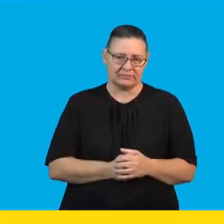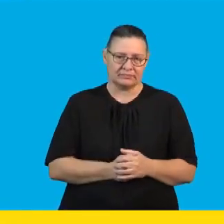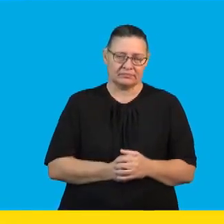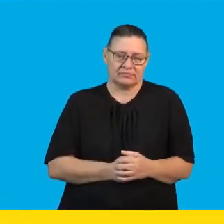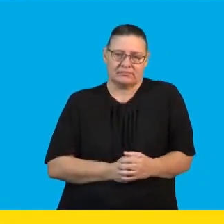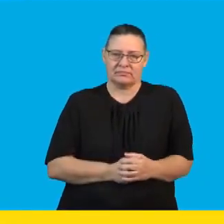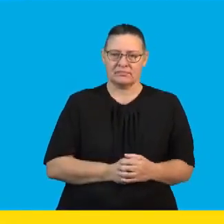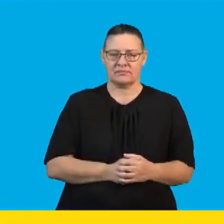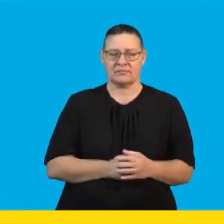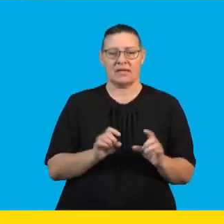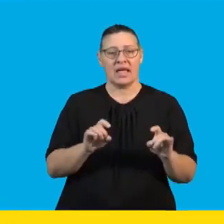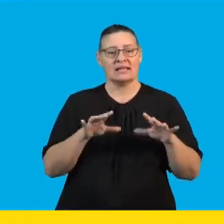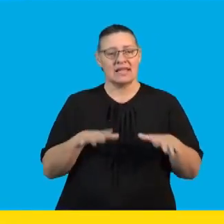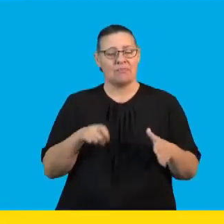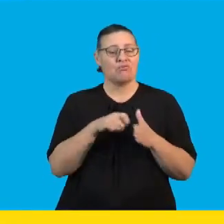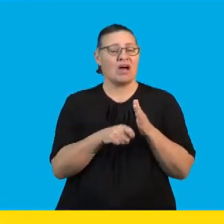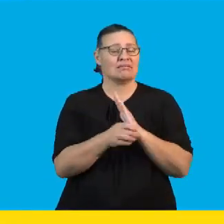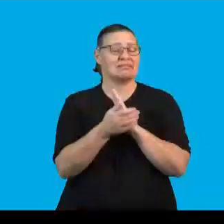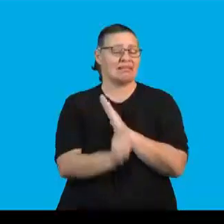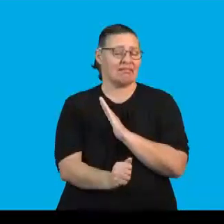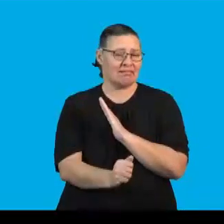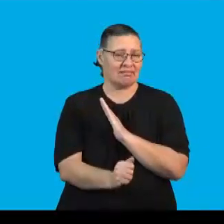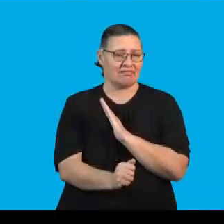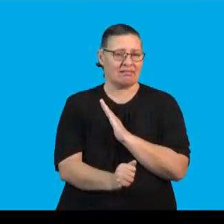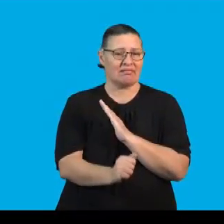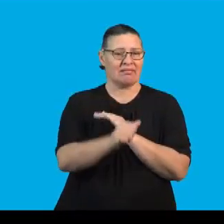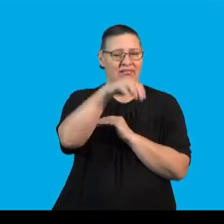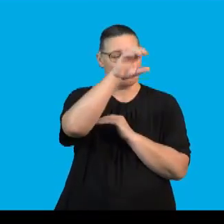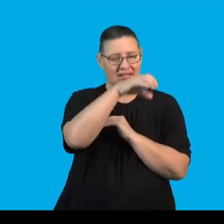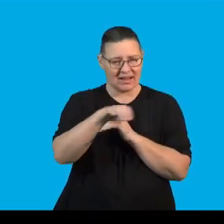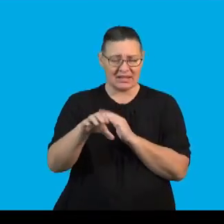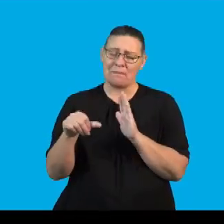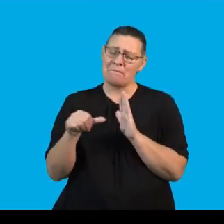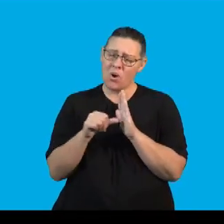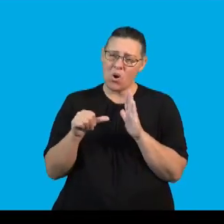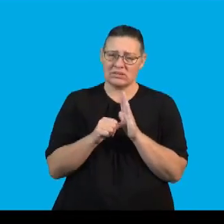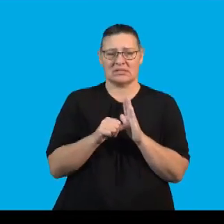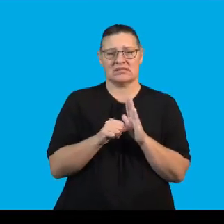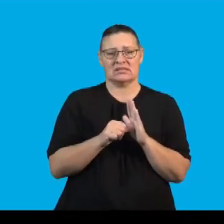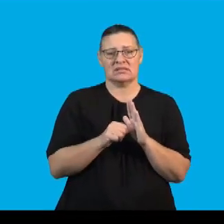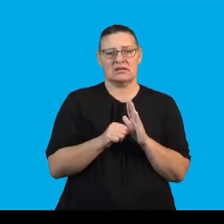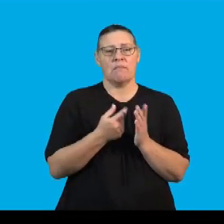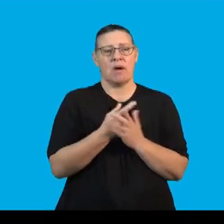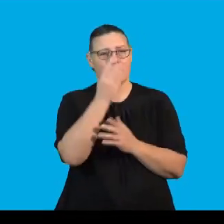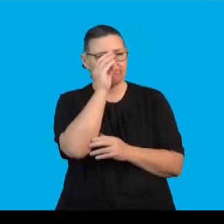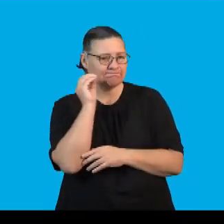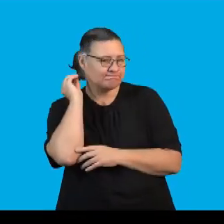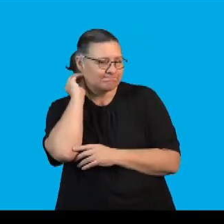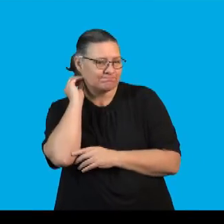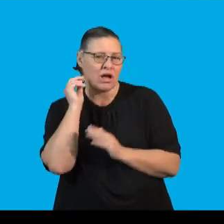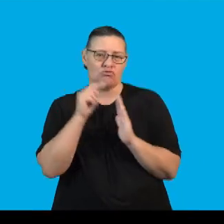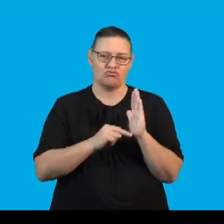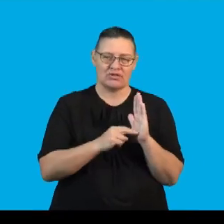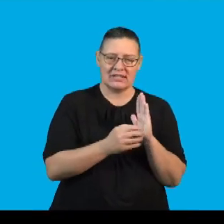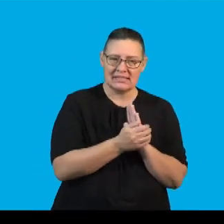them. Our exam writing competencies, remember, it is key for us to always